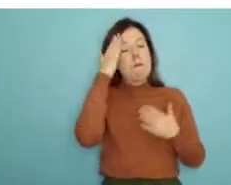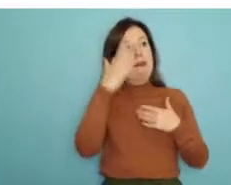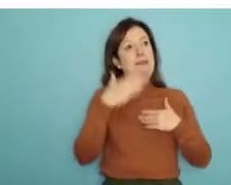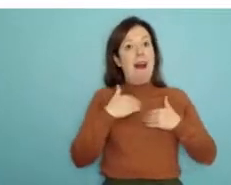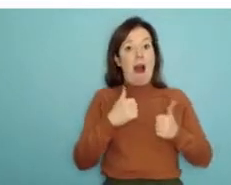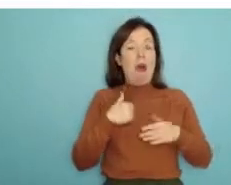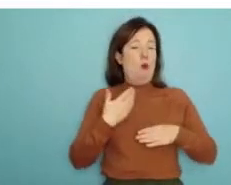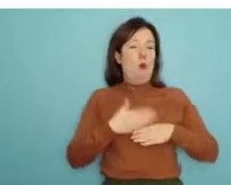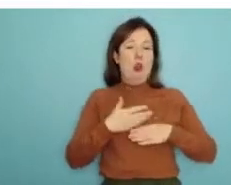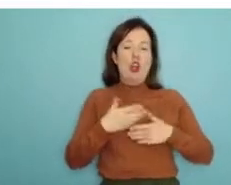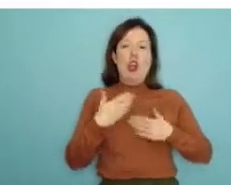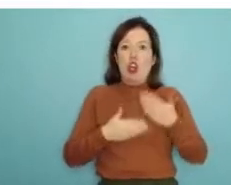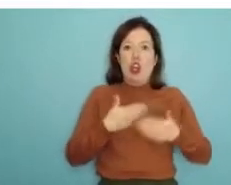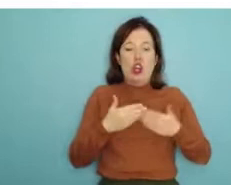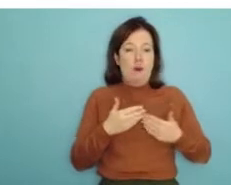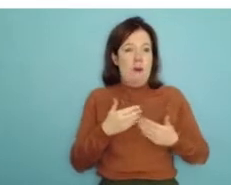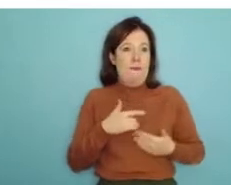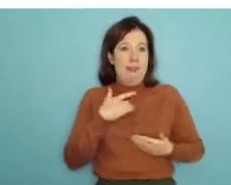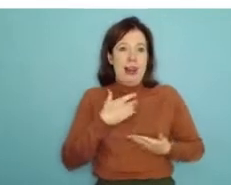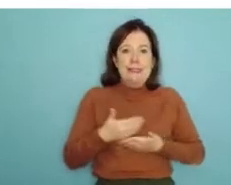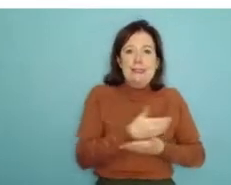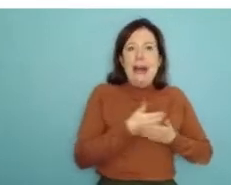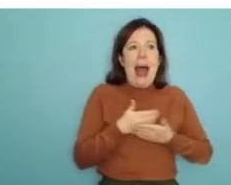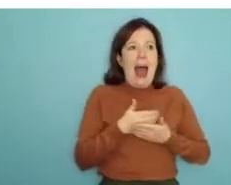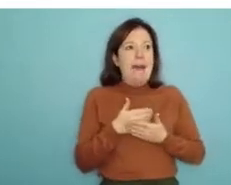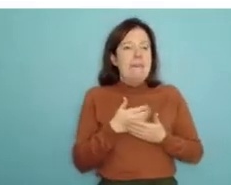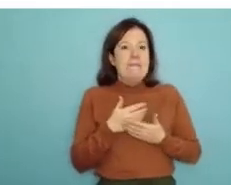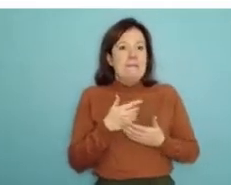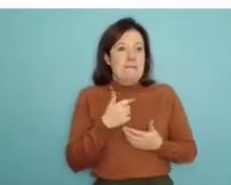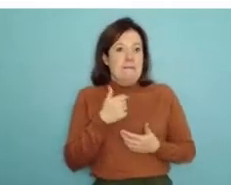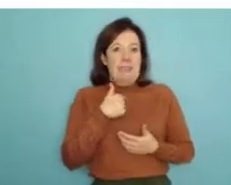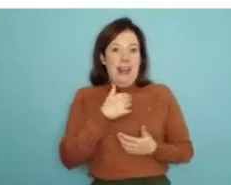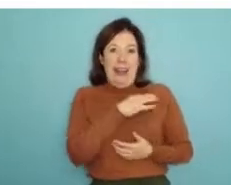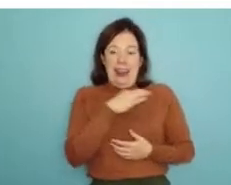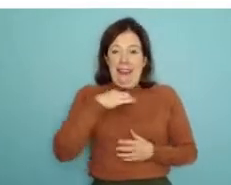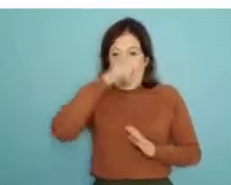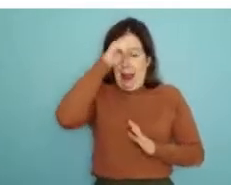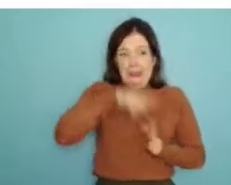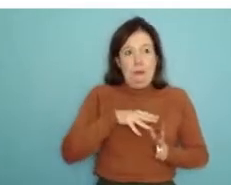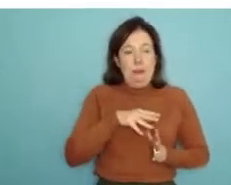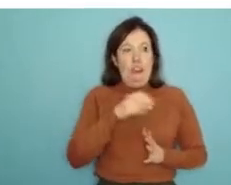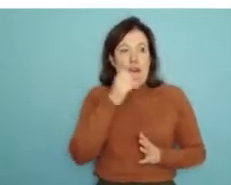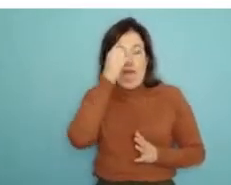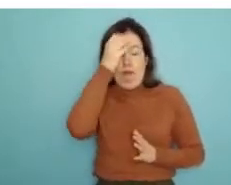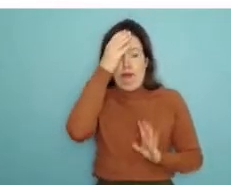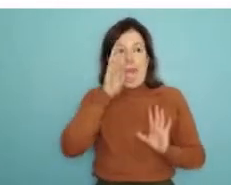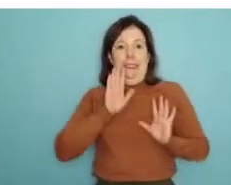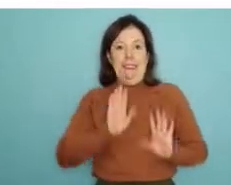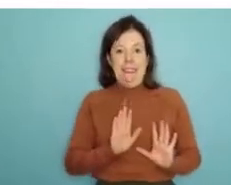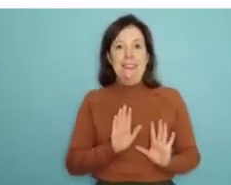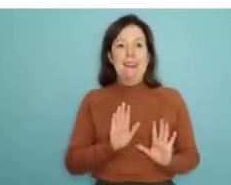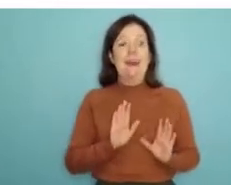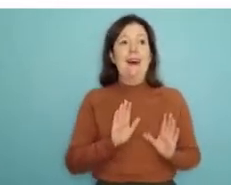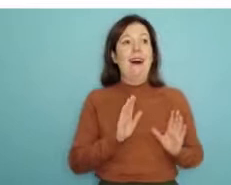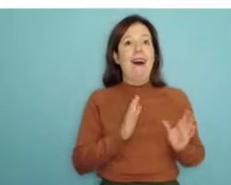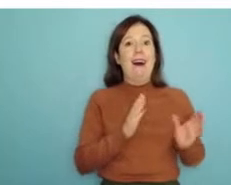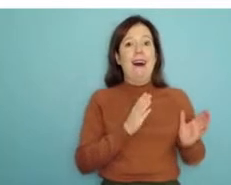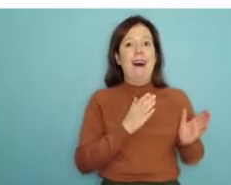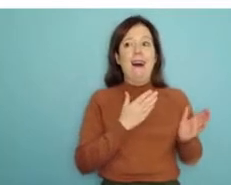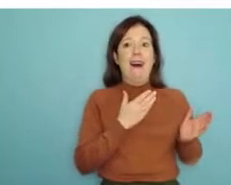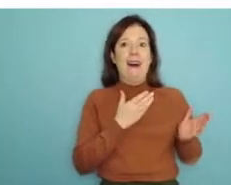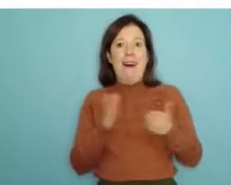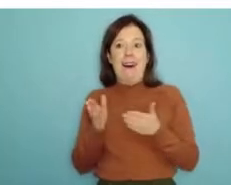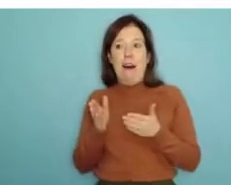comfort blanket and where I had gained all my clinical experience to date, was a huge disruption to